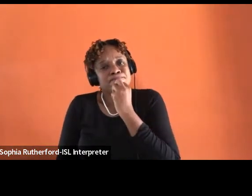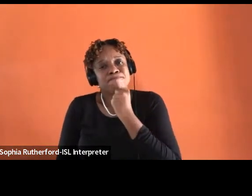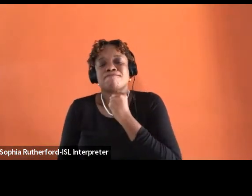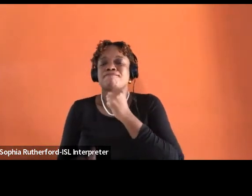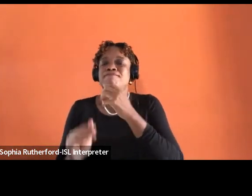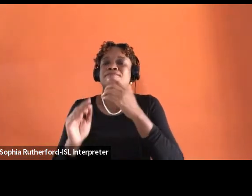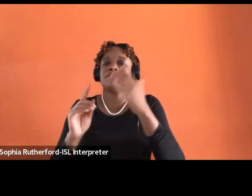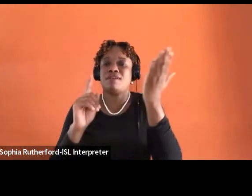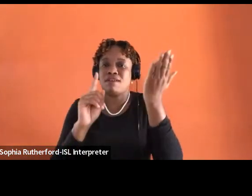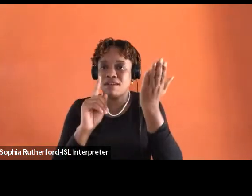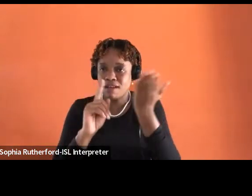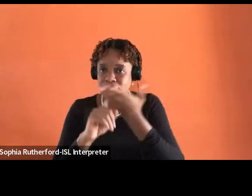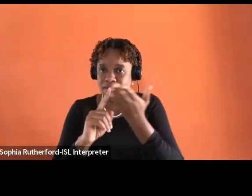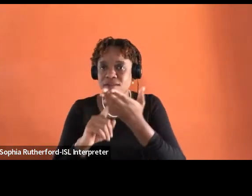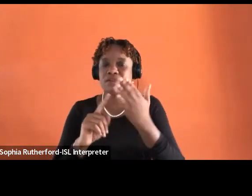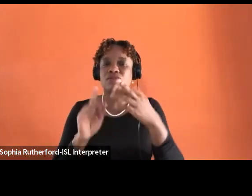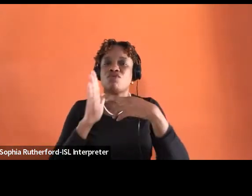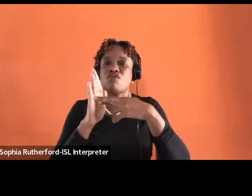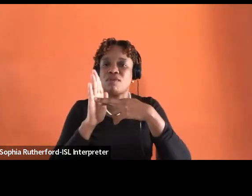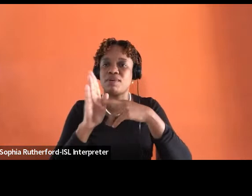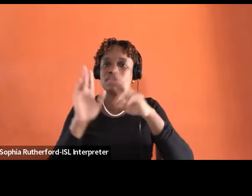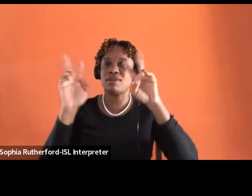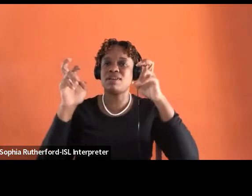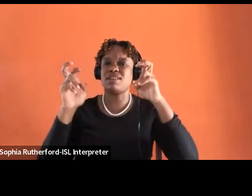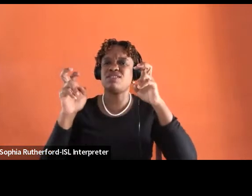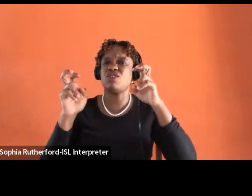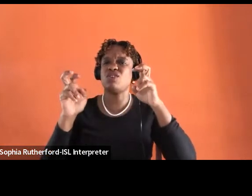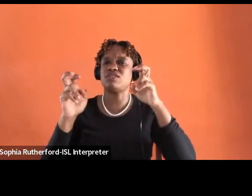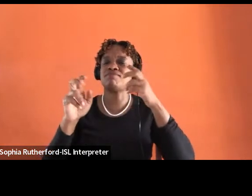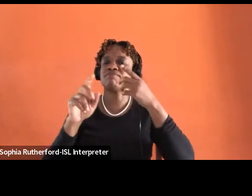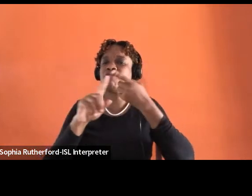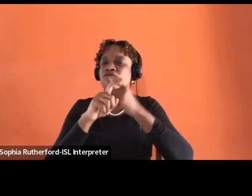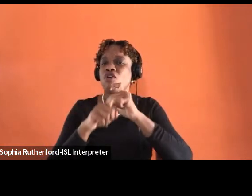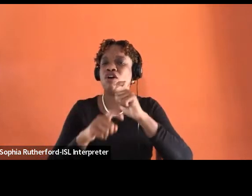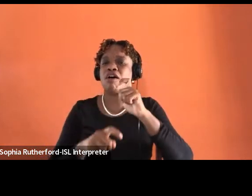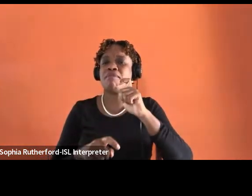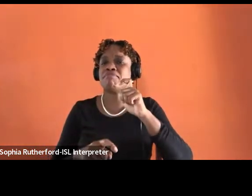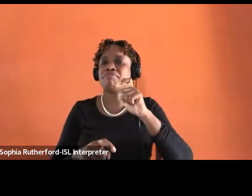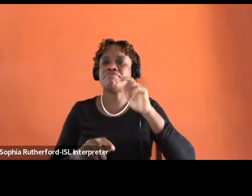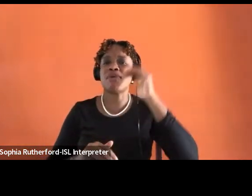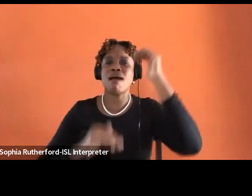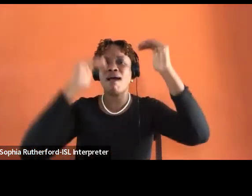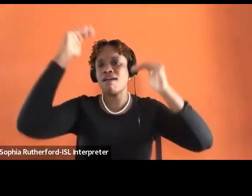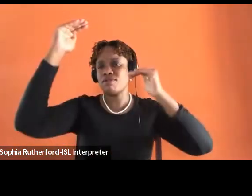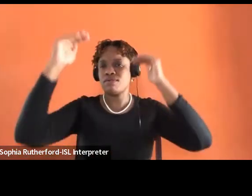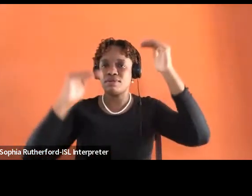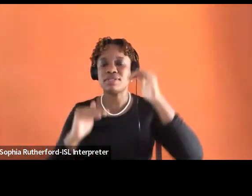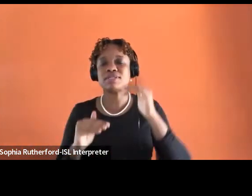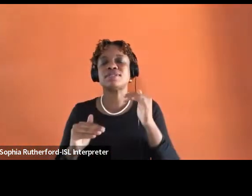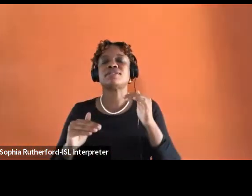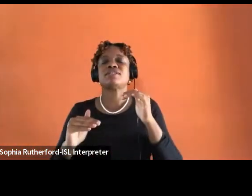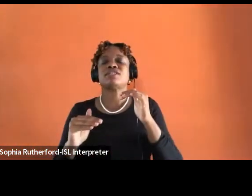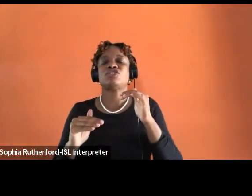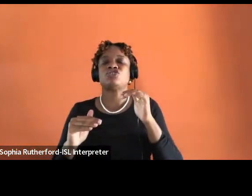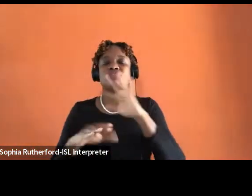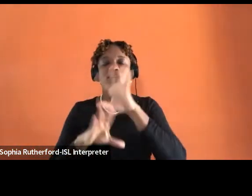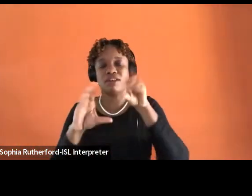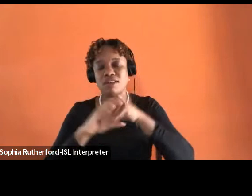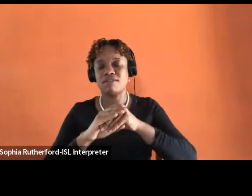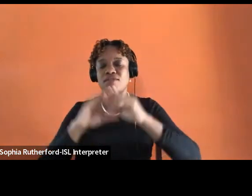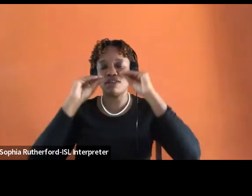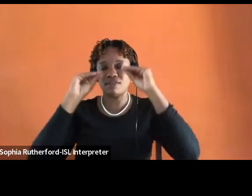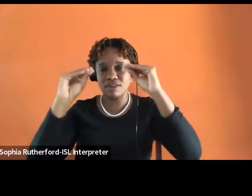representing issues of older adults. She is engaged in teaching, research,